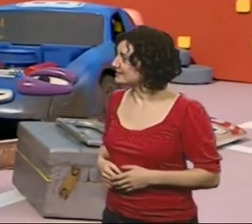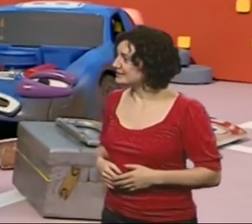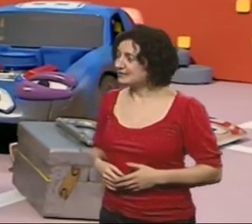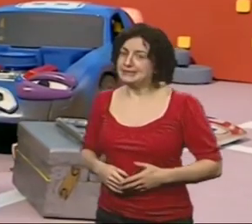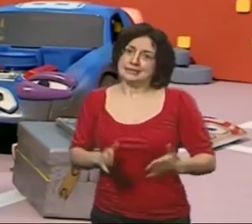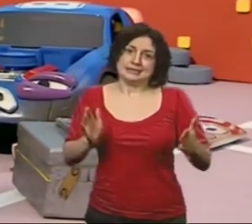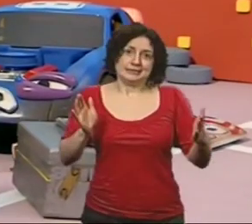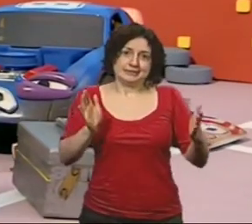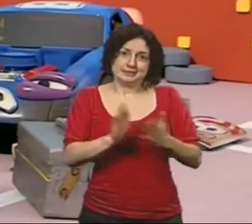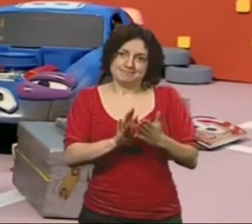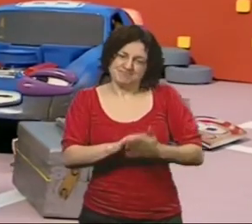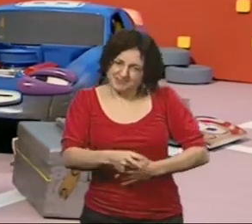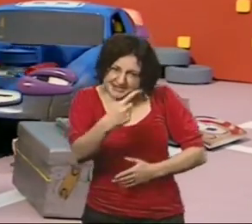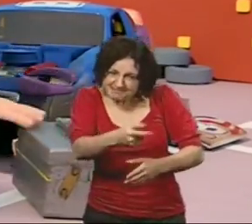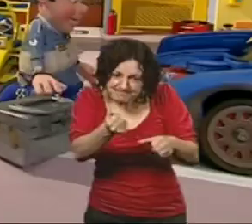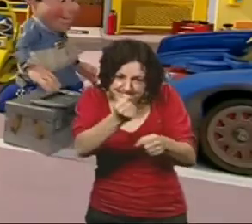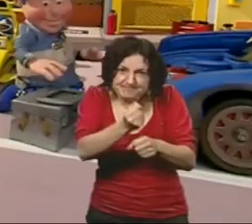Come on, Tintop, let's get you fixed up.